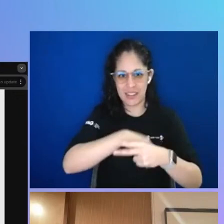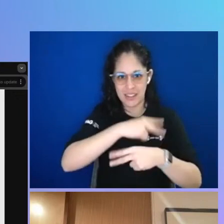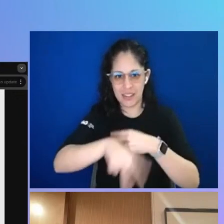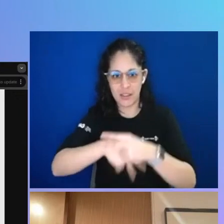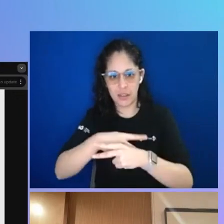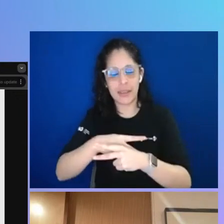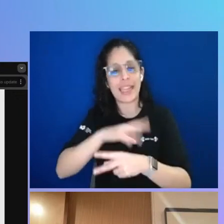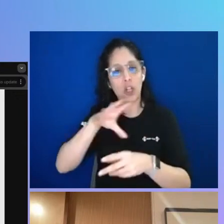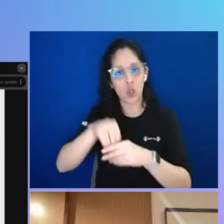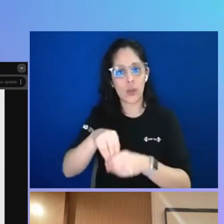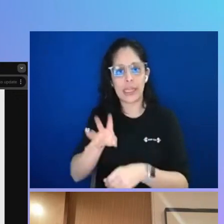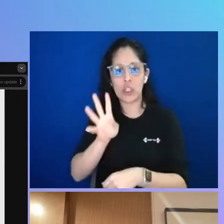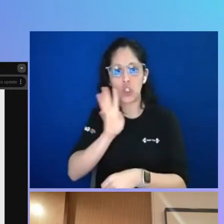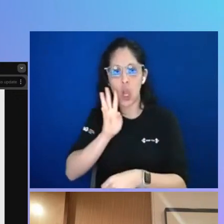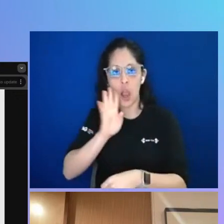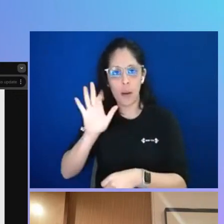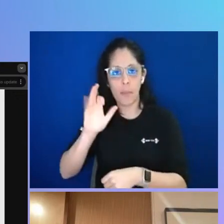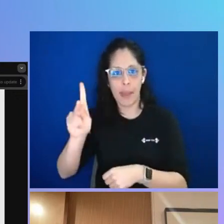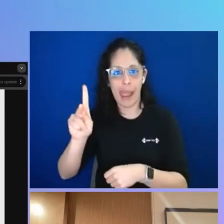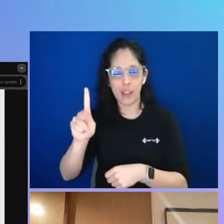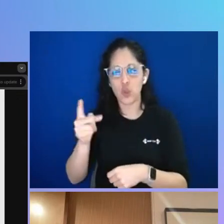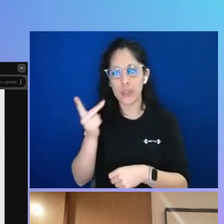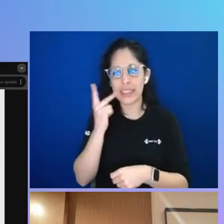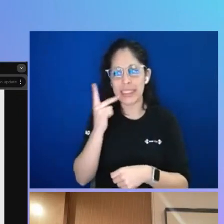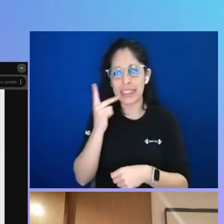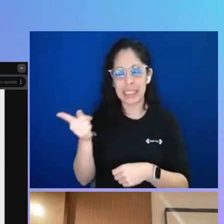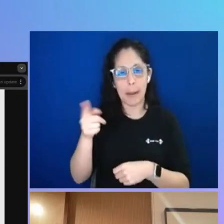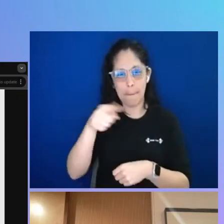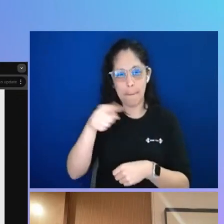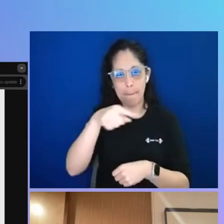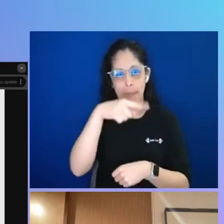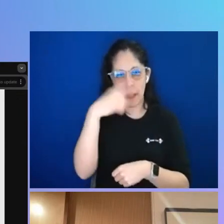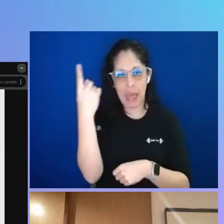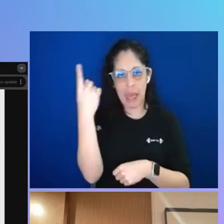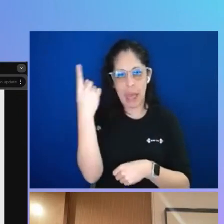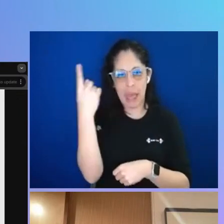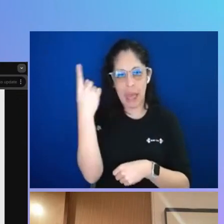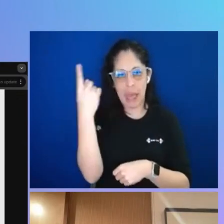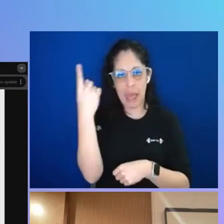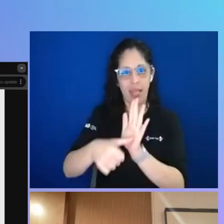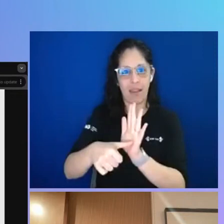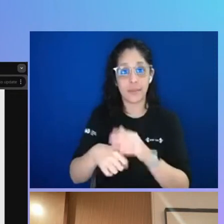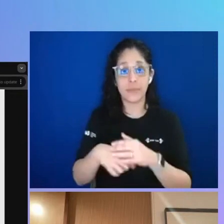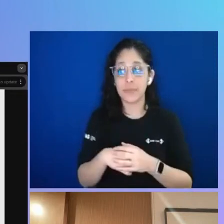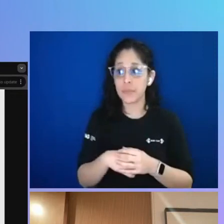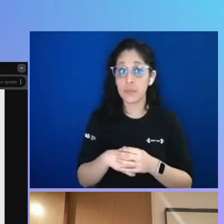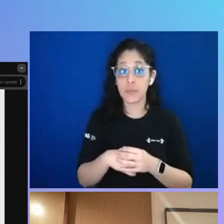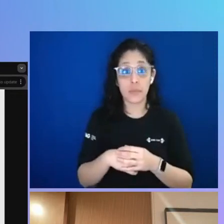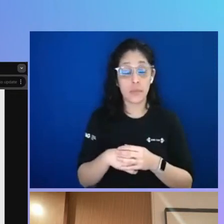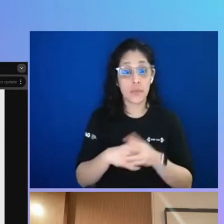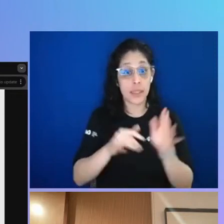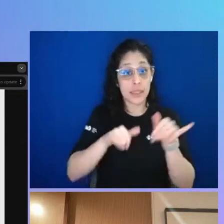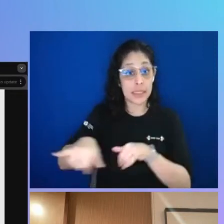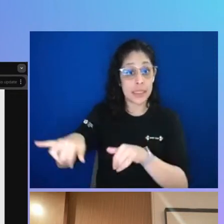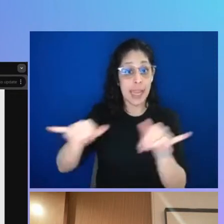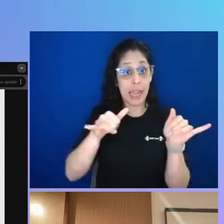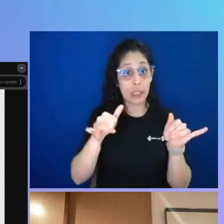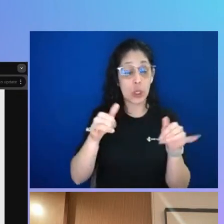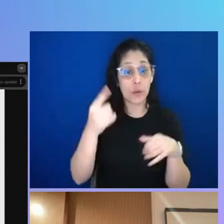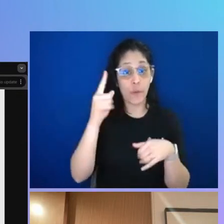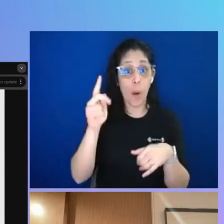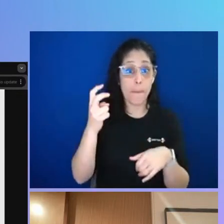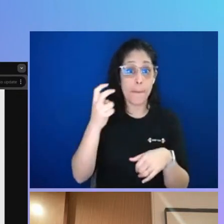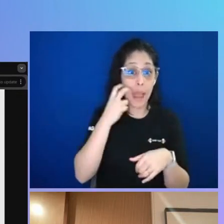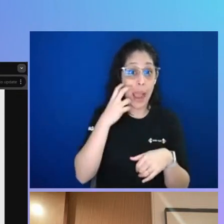screen. We also wanted to maintain the standard of blind and low vision. Members should have the